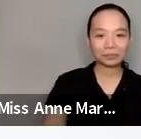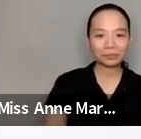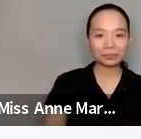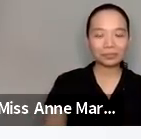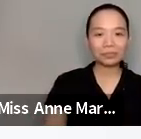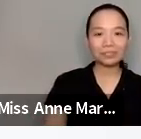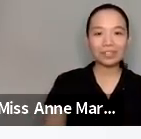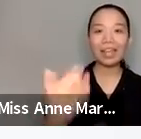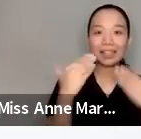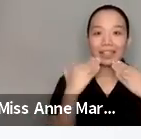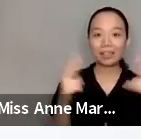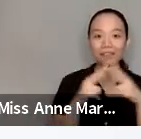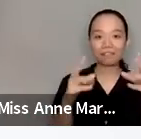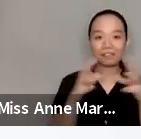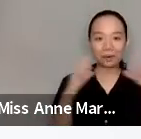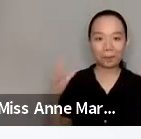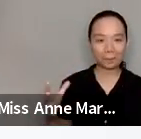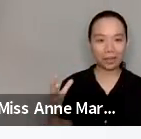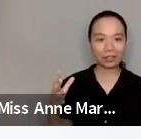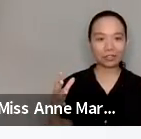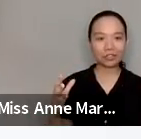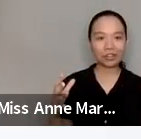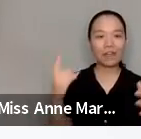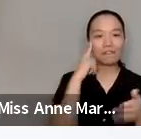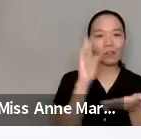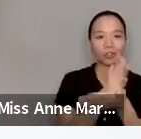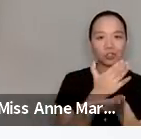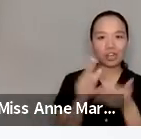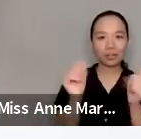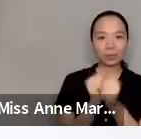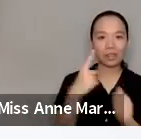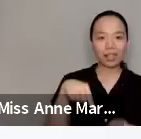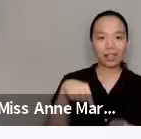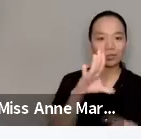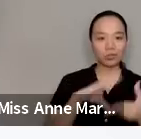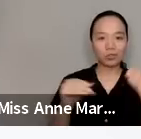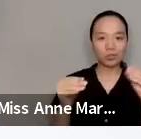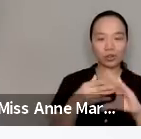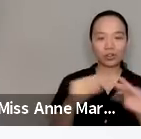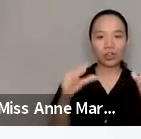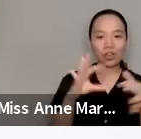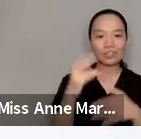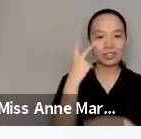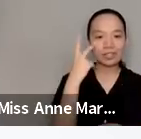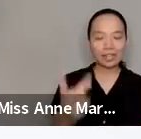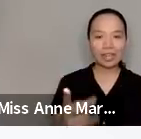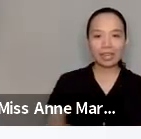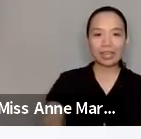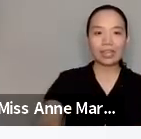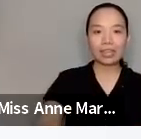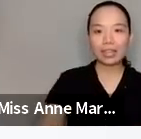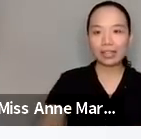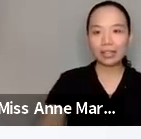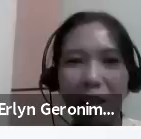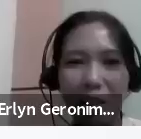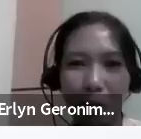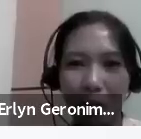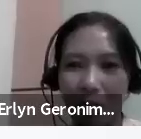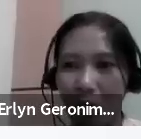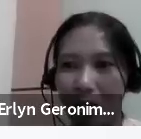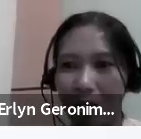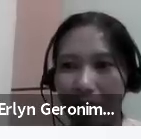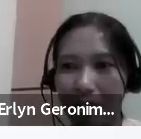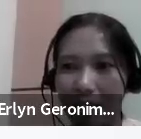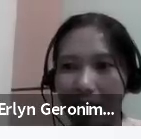Thank you very much, Ms. Dumalasa Dasas, for sharing with us your story of seeing the silver lining as a public